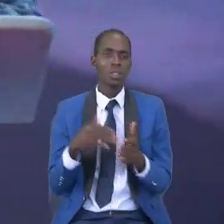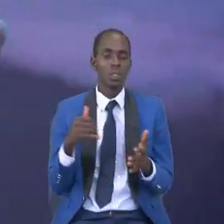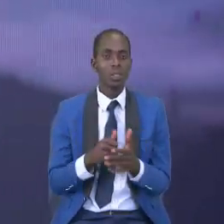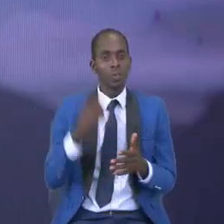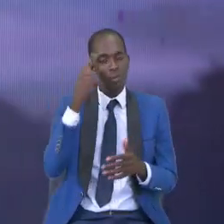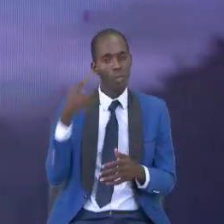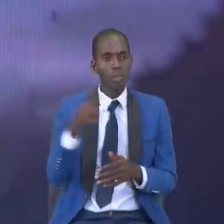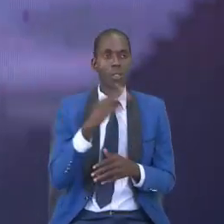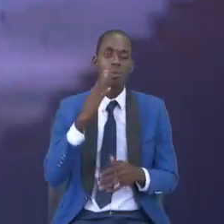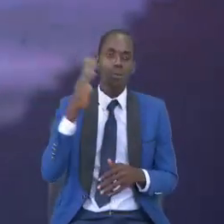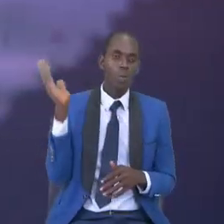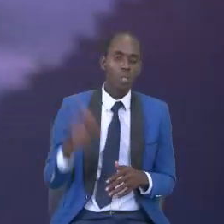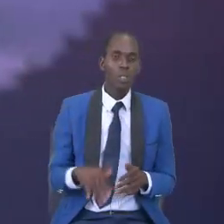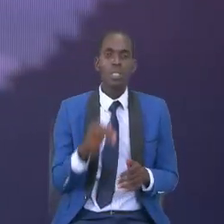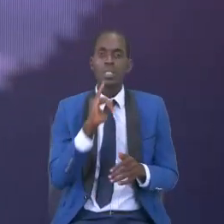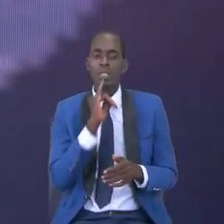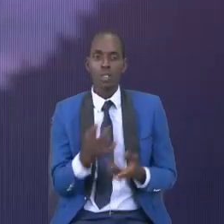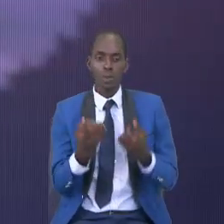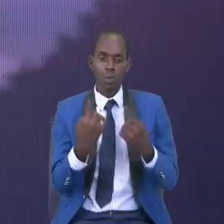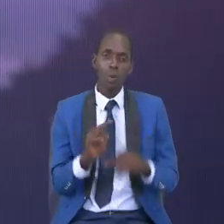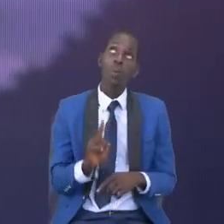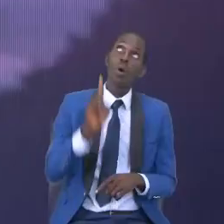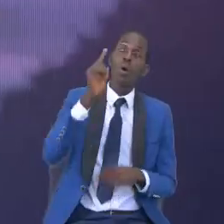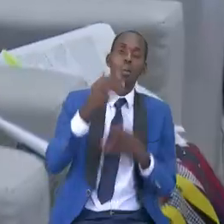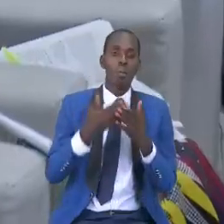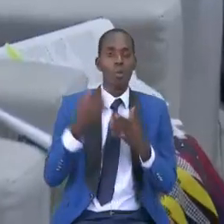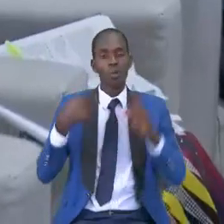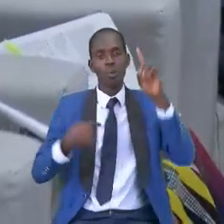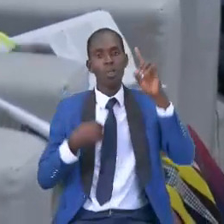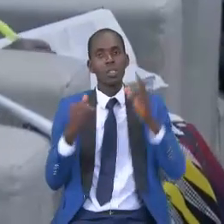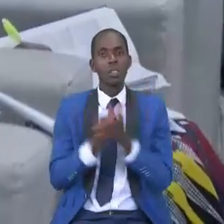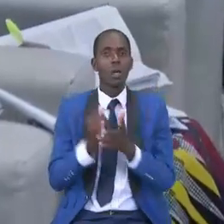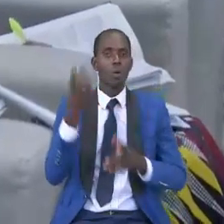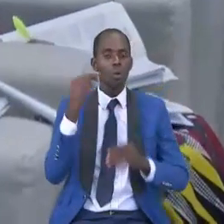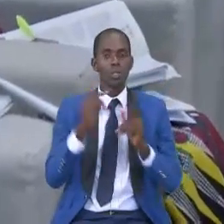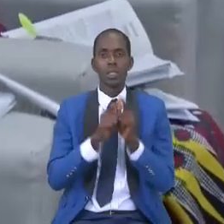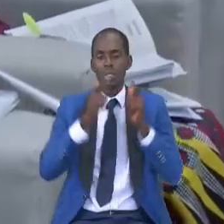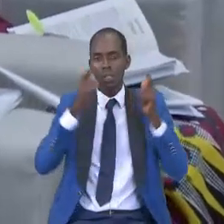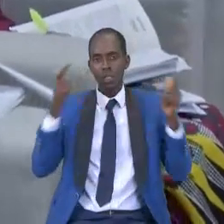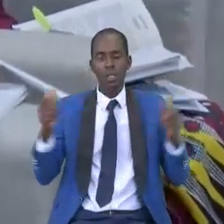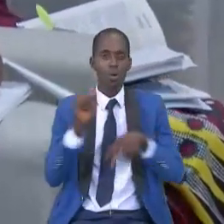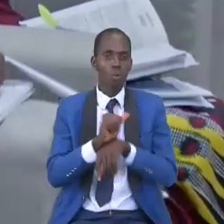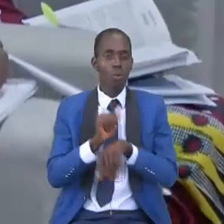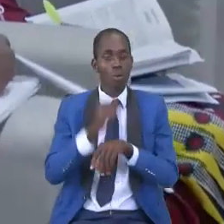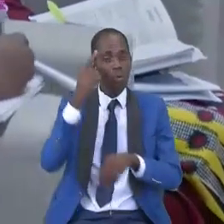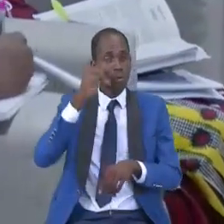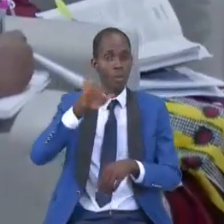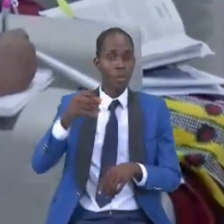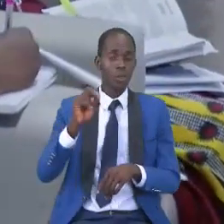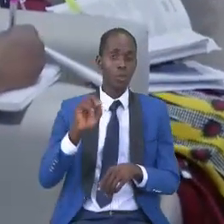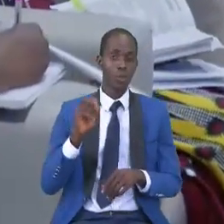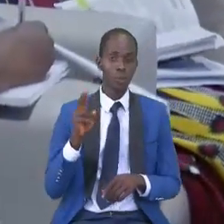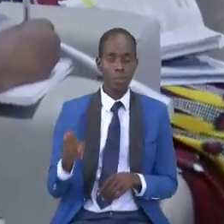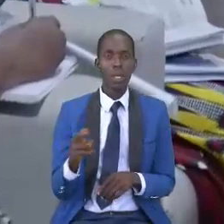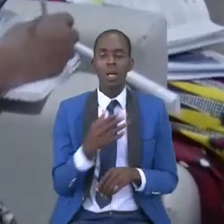wickedness is come up before me. That was the great commission for Jonah. And we have the great commission